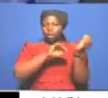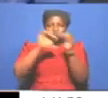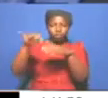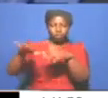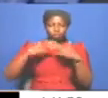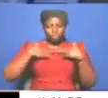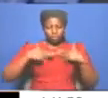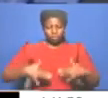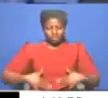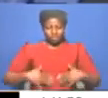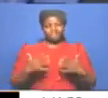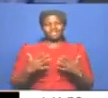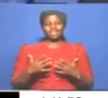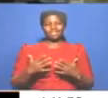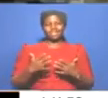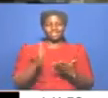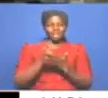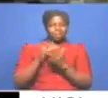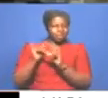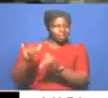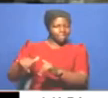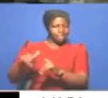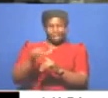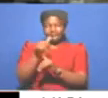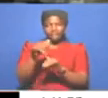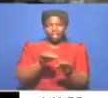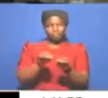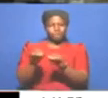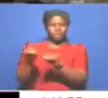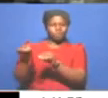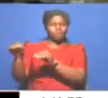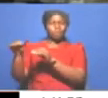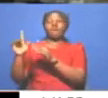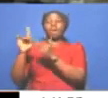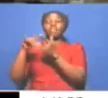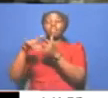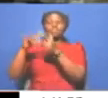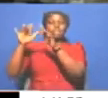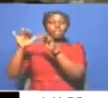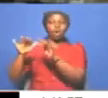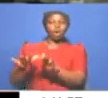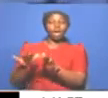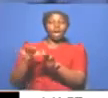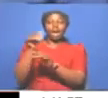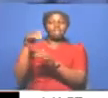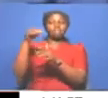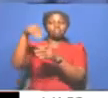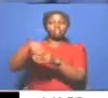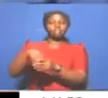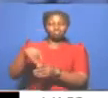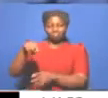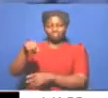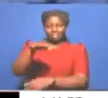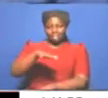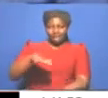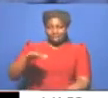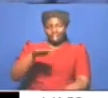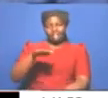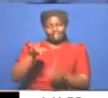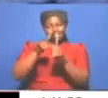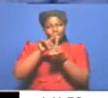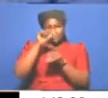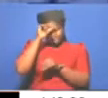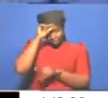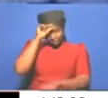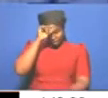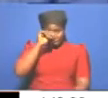Zingine zinabakia hapo, zingine zinateremuka mpaka falls, zingine zinaingia intake hapa. Hata serikali ya Yala wamejua